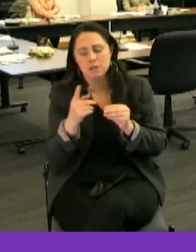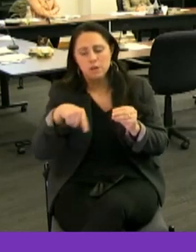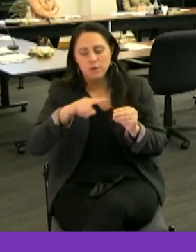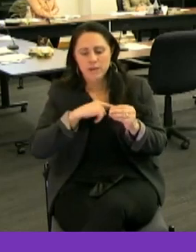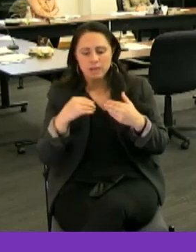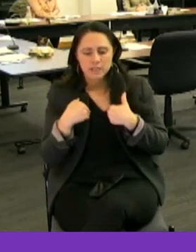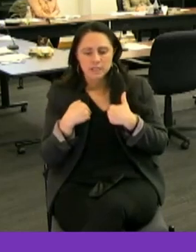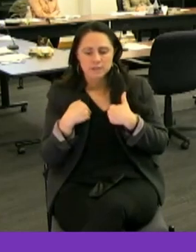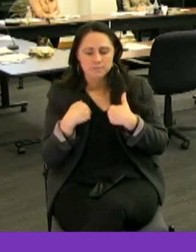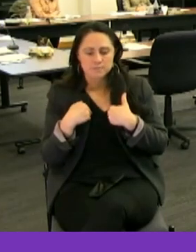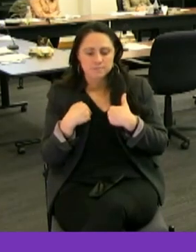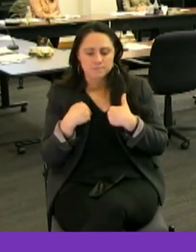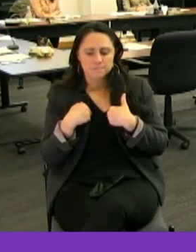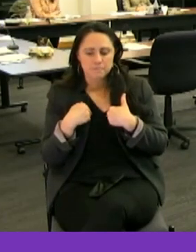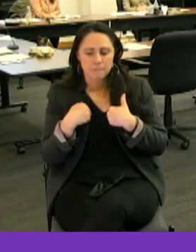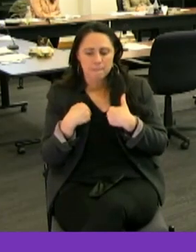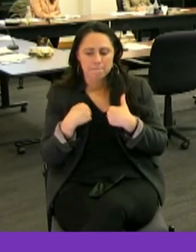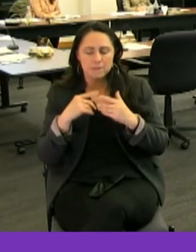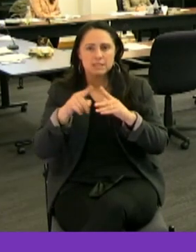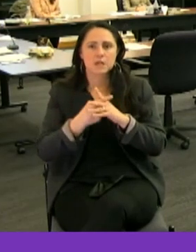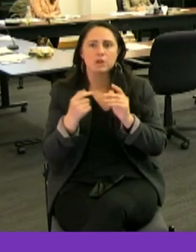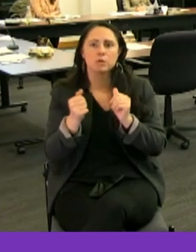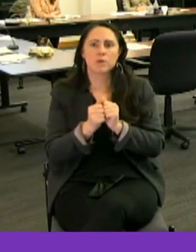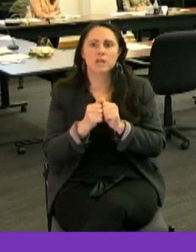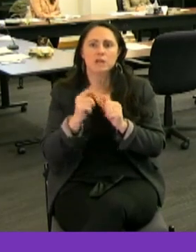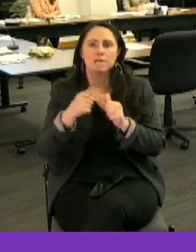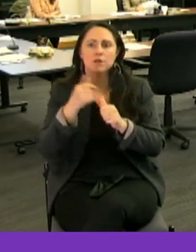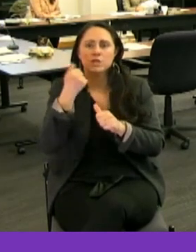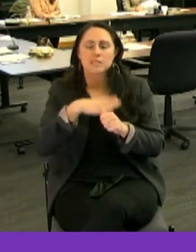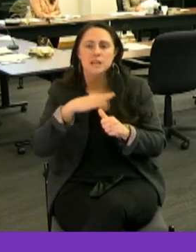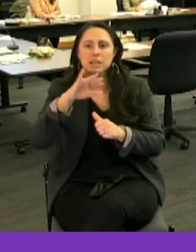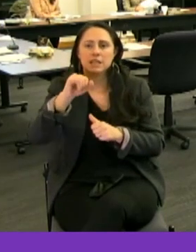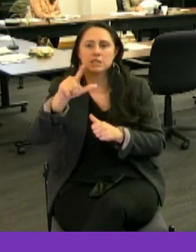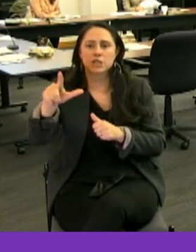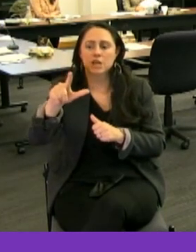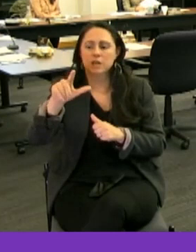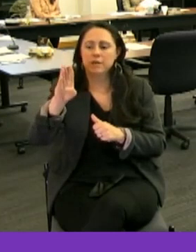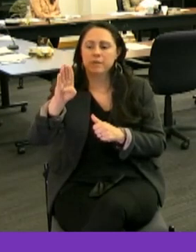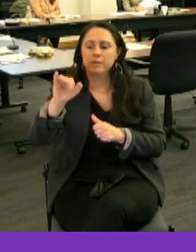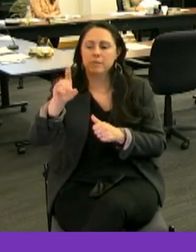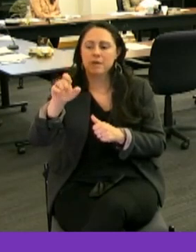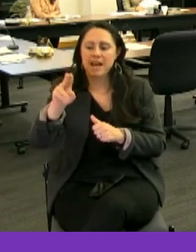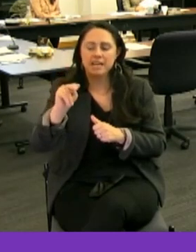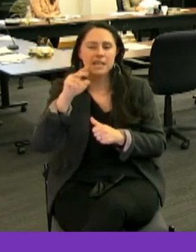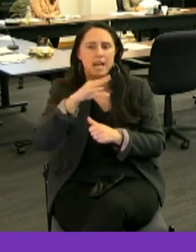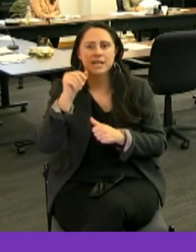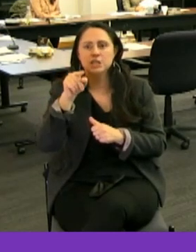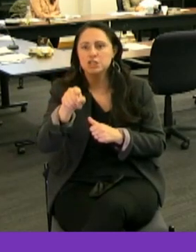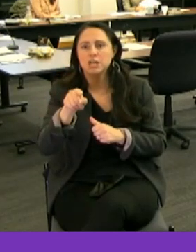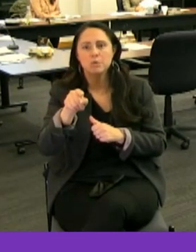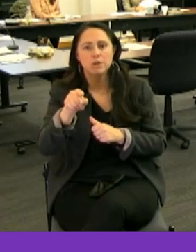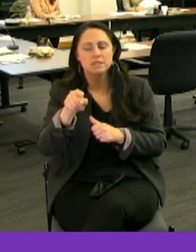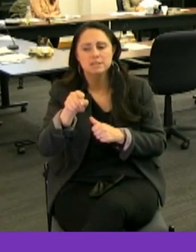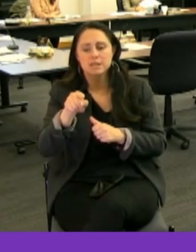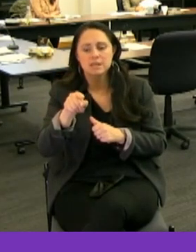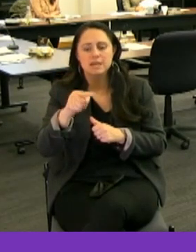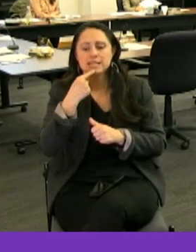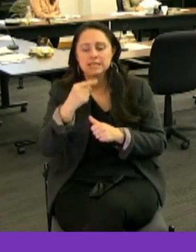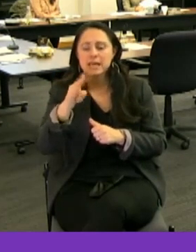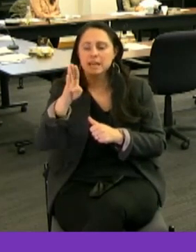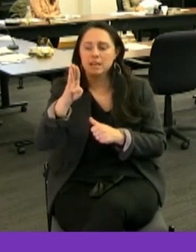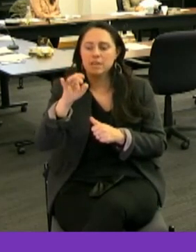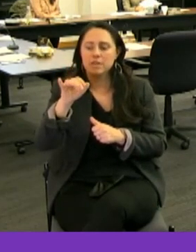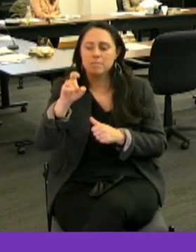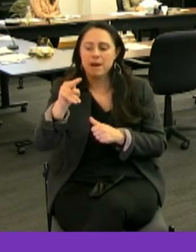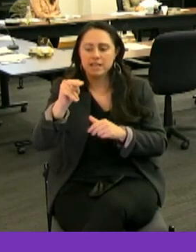we had, it kicked off with First Lady Jill Biden. And she was emphatic, stating that the Biden